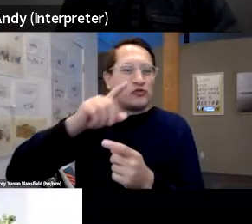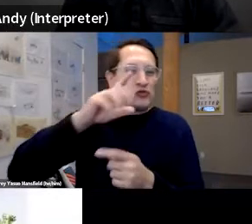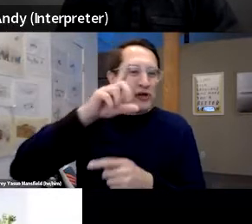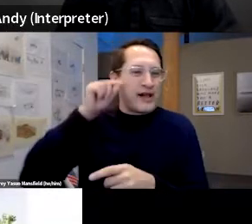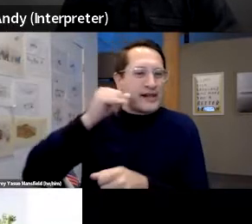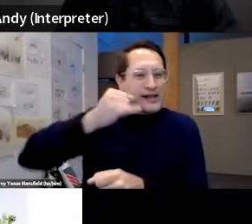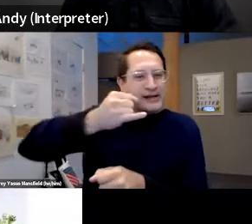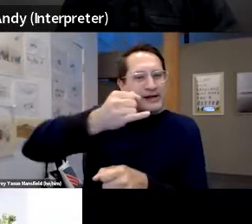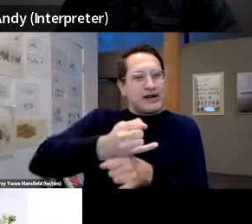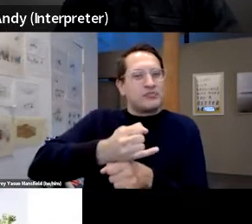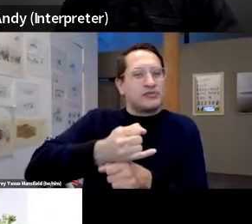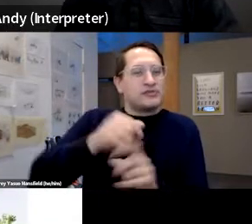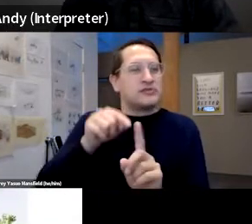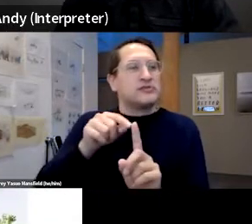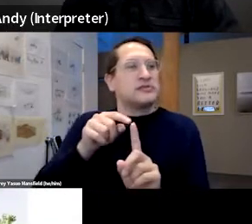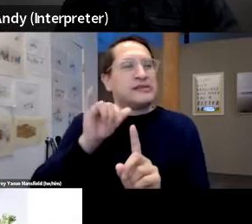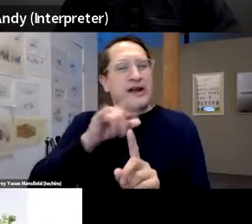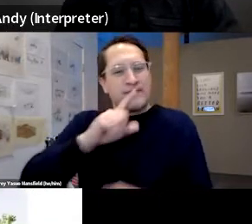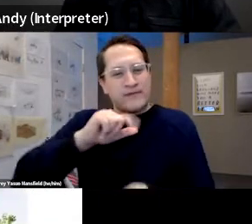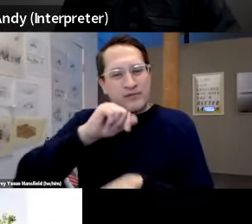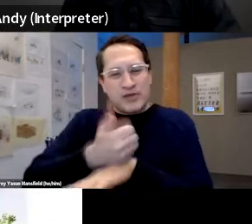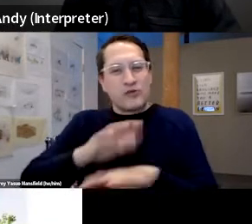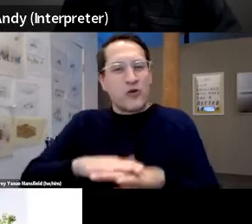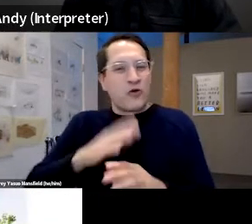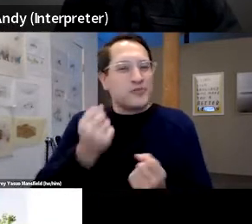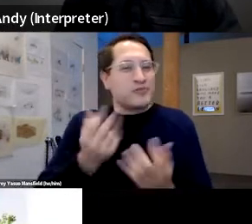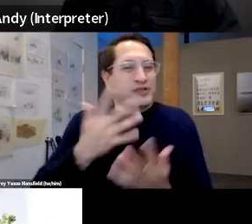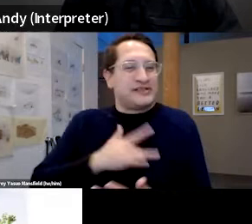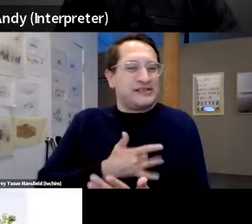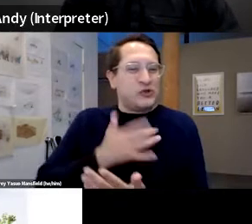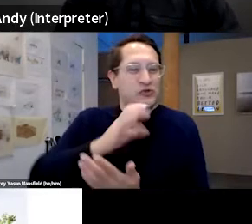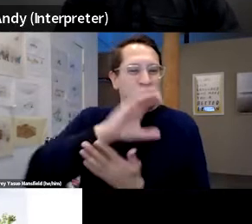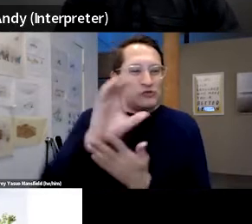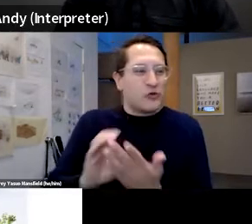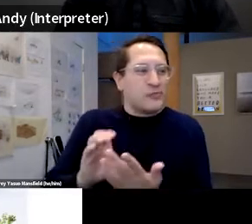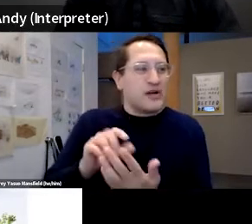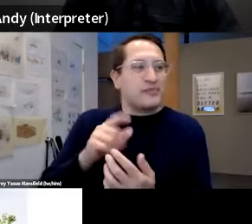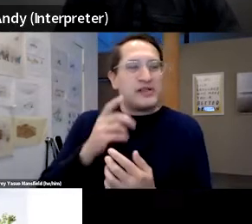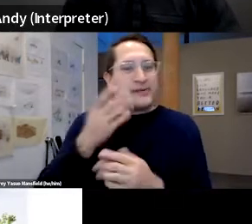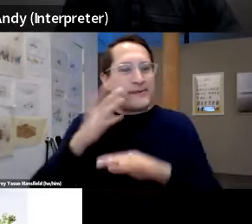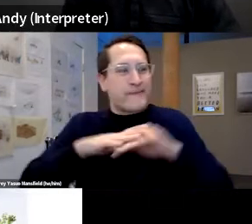an entrance point to Gallaudet's campus that was based on the idea of a